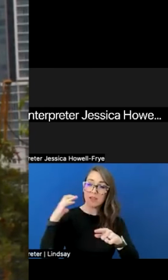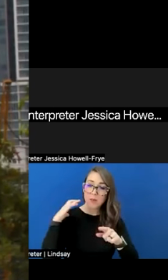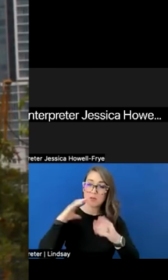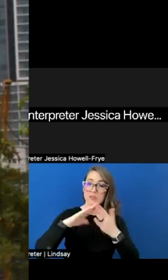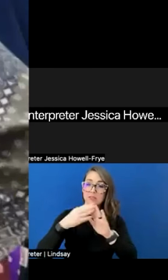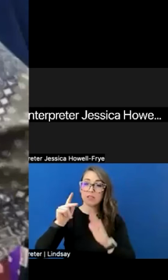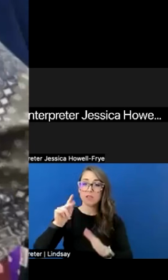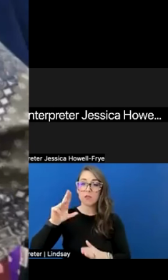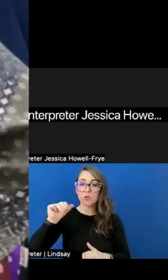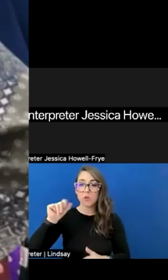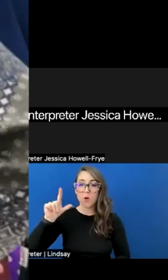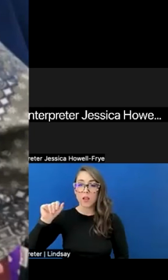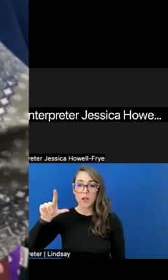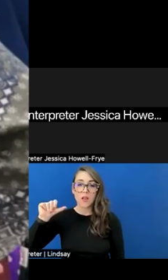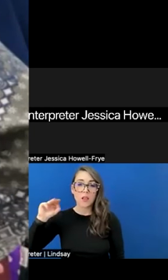treatment.